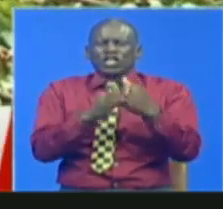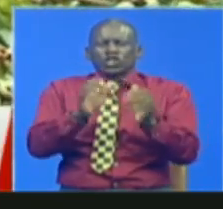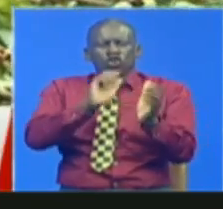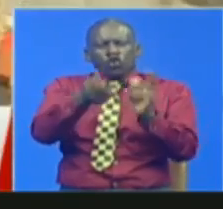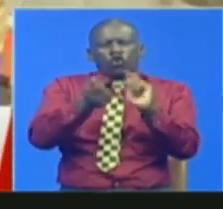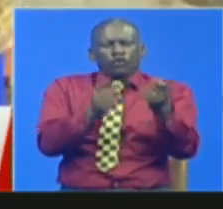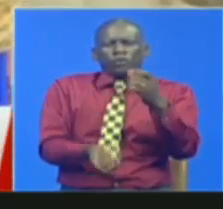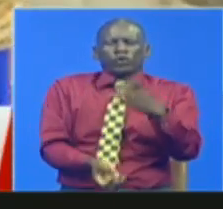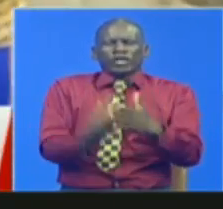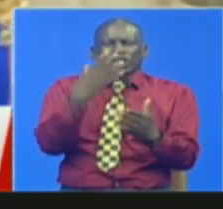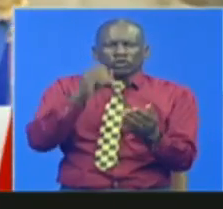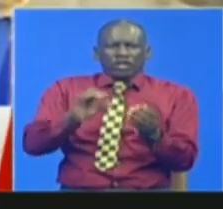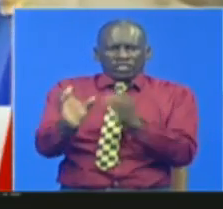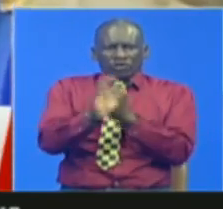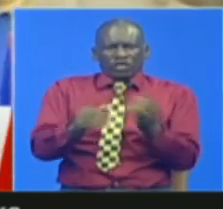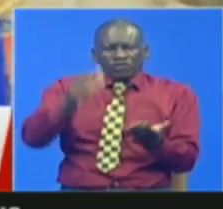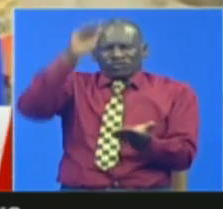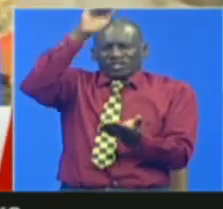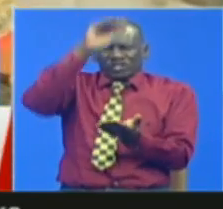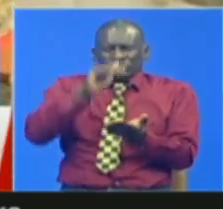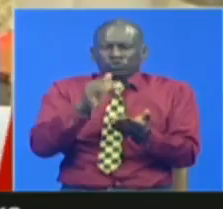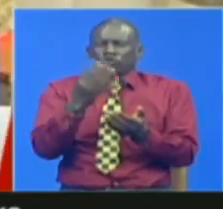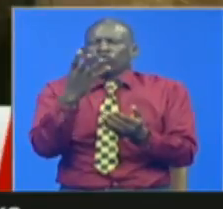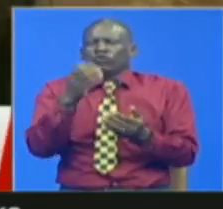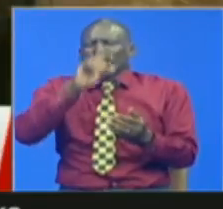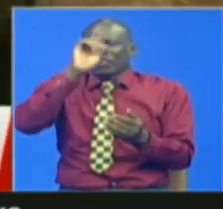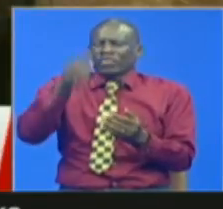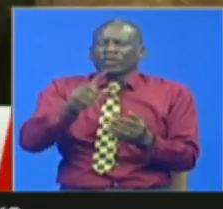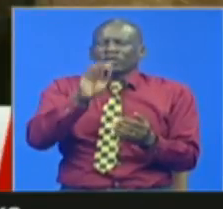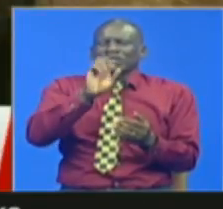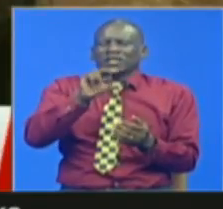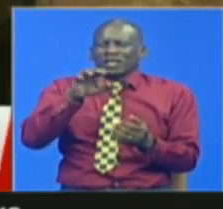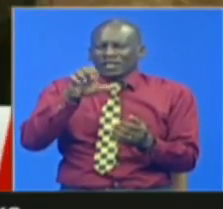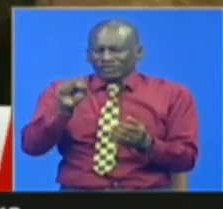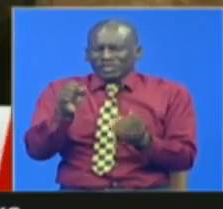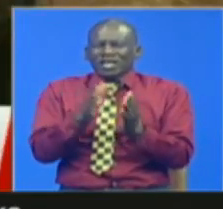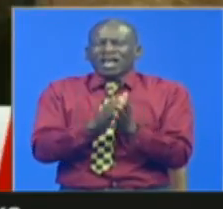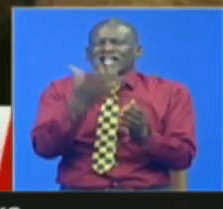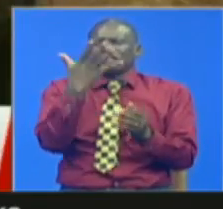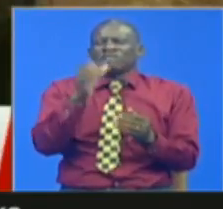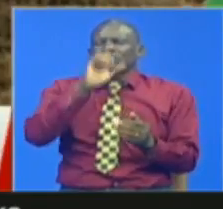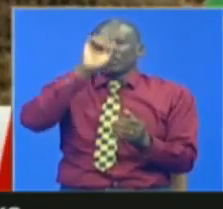in the country has plunged to between 40,000 tons and 50,000 tons.